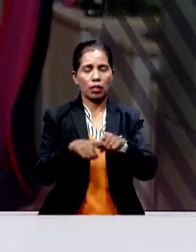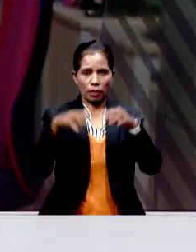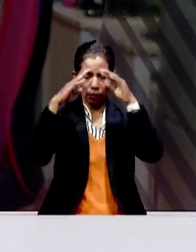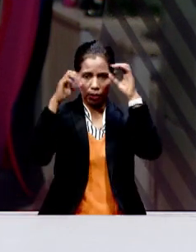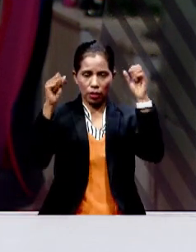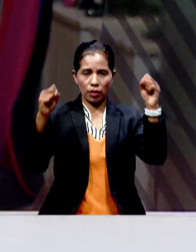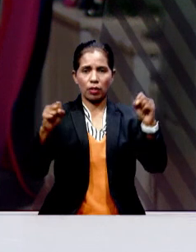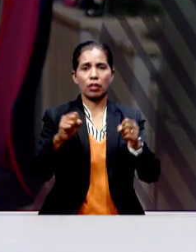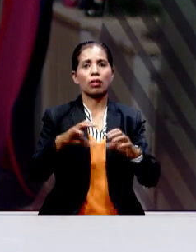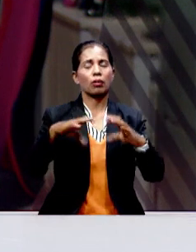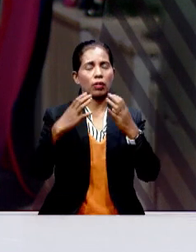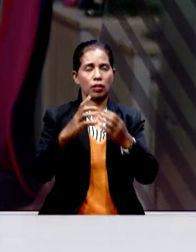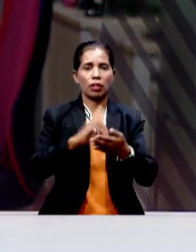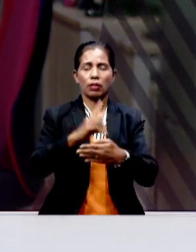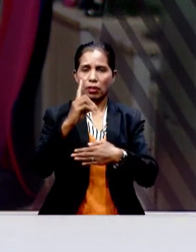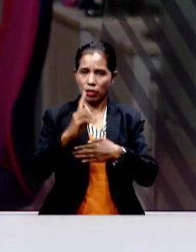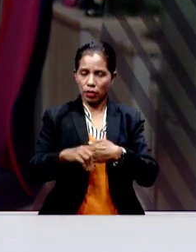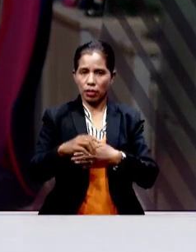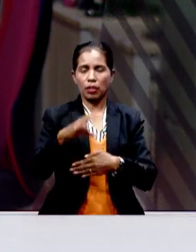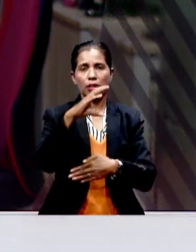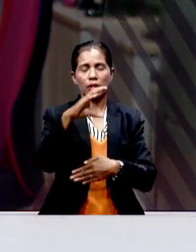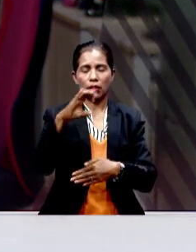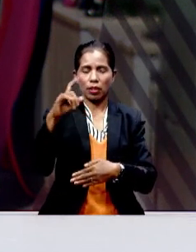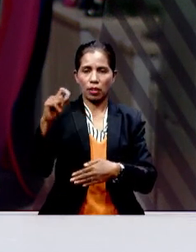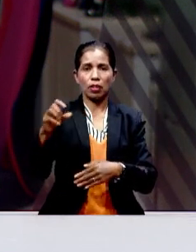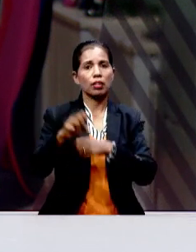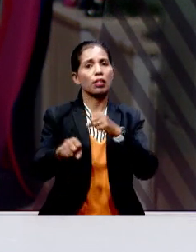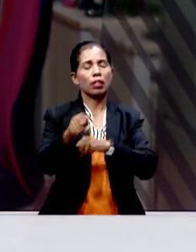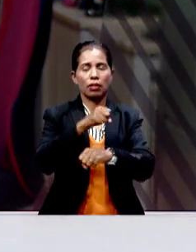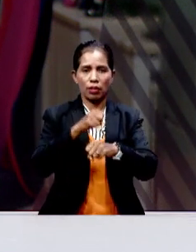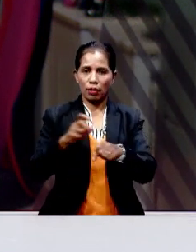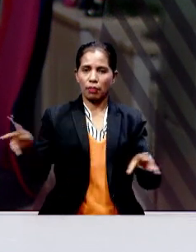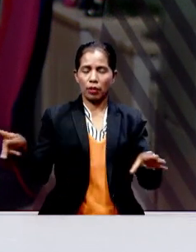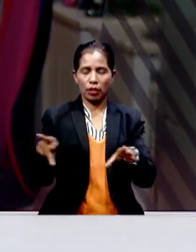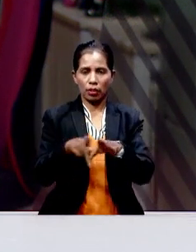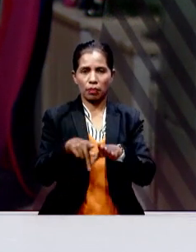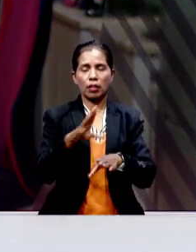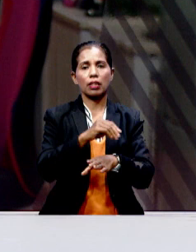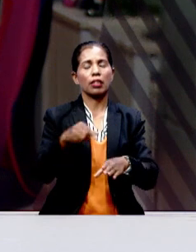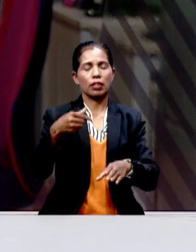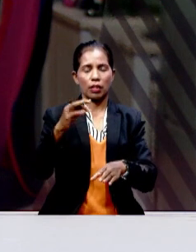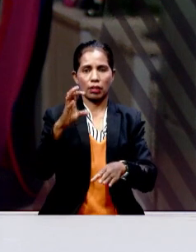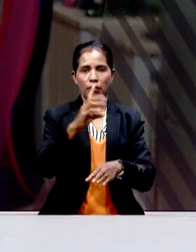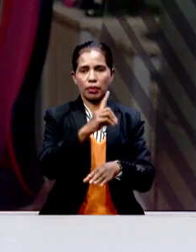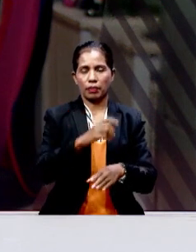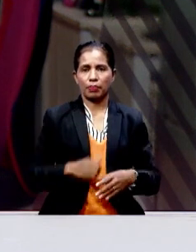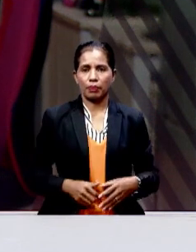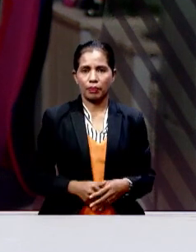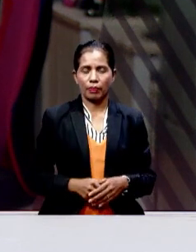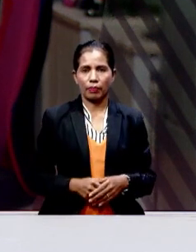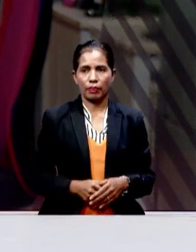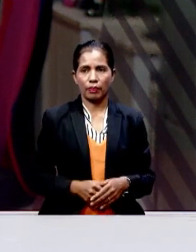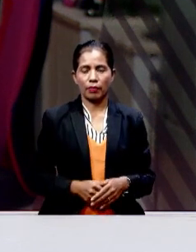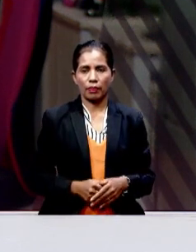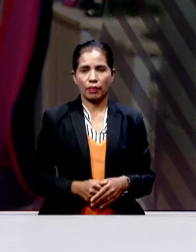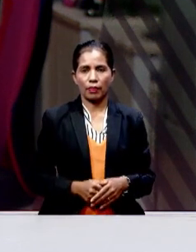do Comitê de Desenvolvimento Humano, Câmara de Comércio Europeia Singapura, marco na presença e estúdio GMN, Dr. Bob Aubrey. And once